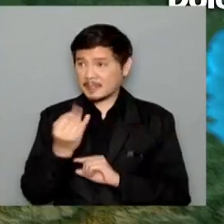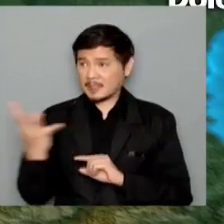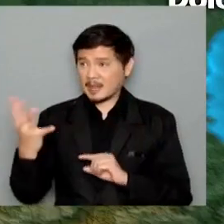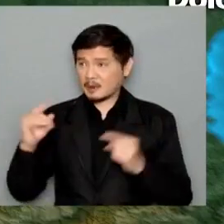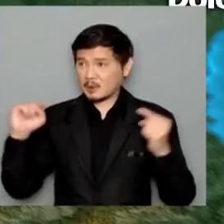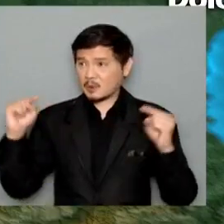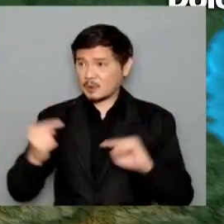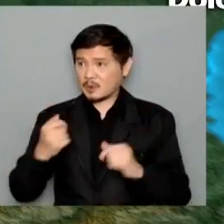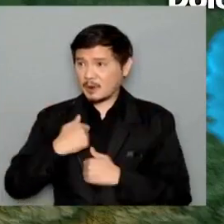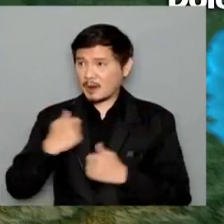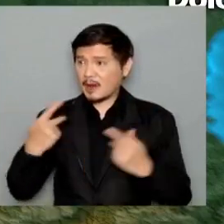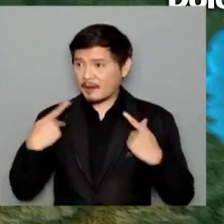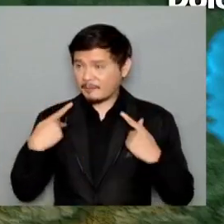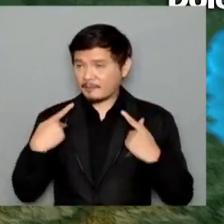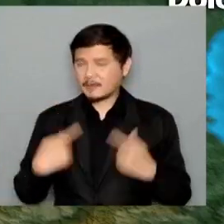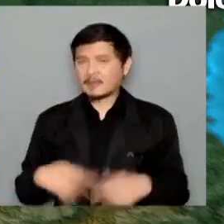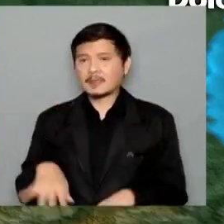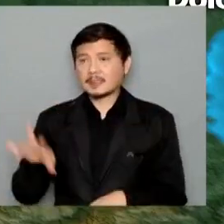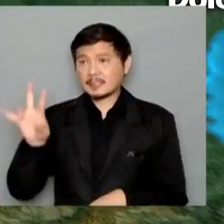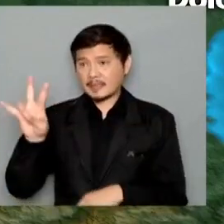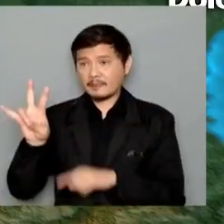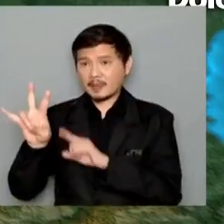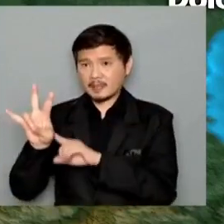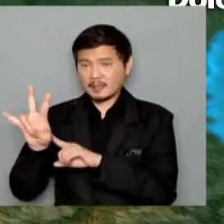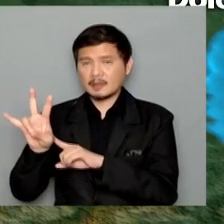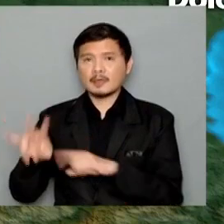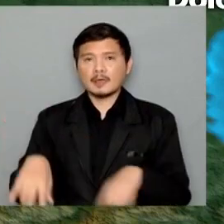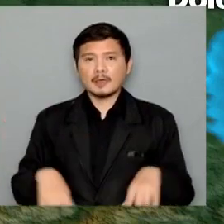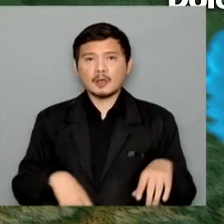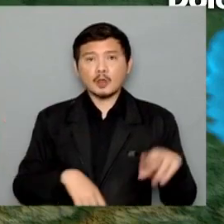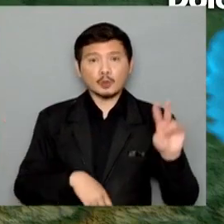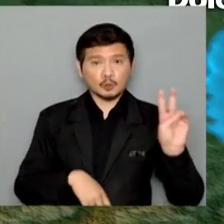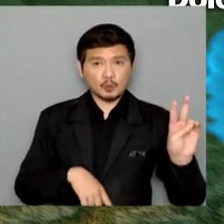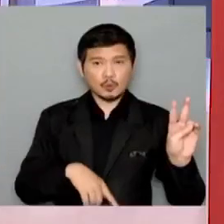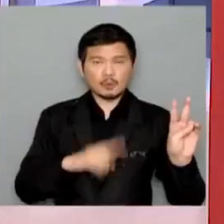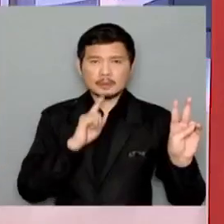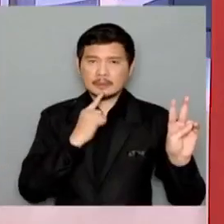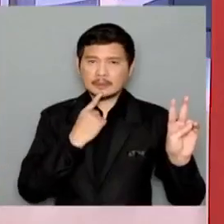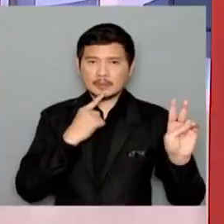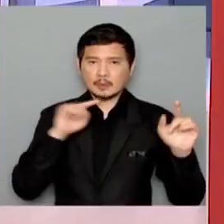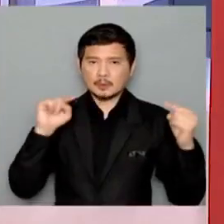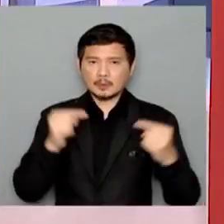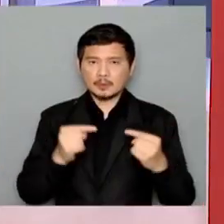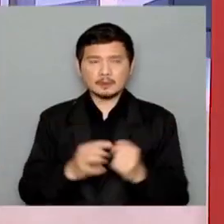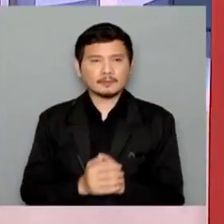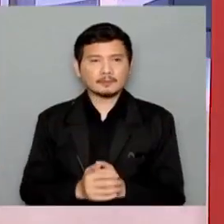at 7, with 2 of them in critical condition. And how has this affected the community there, Bianca?